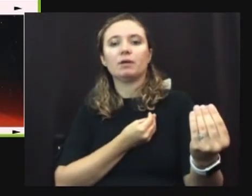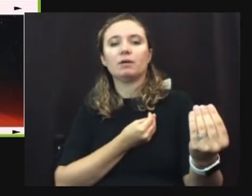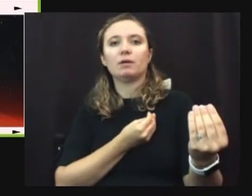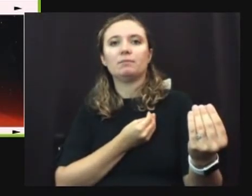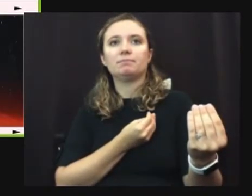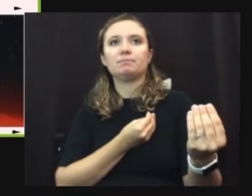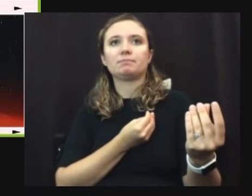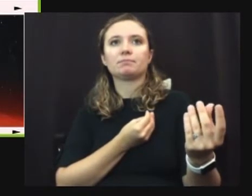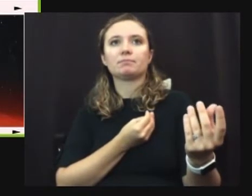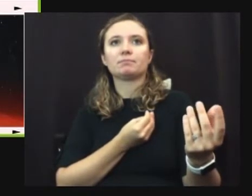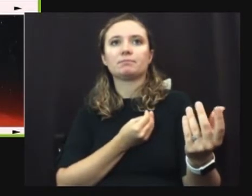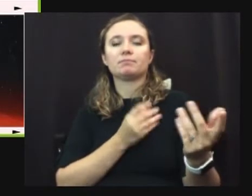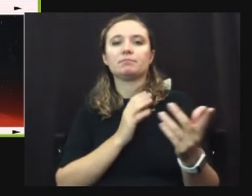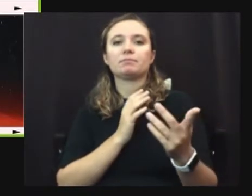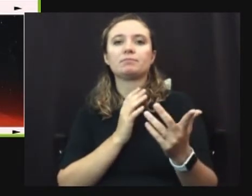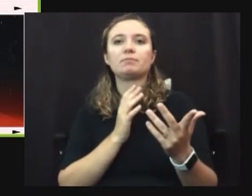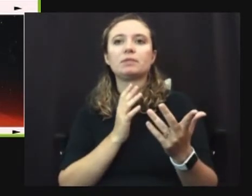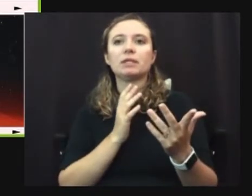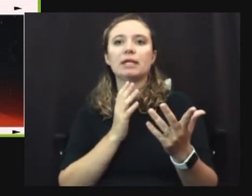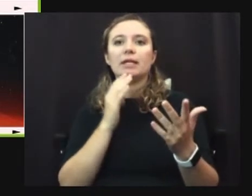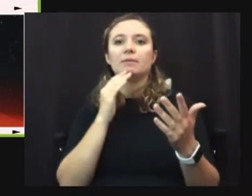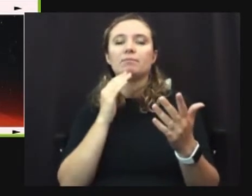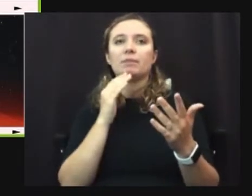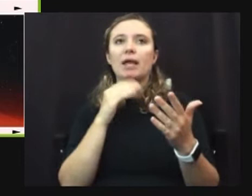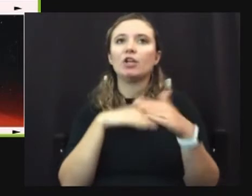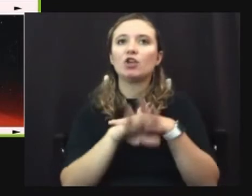yeah, we talk about it as the as if